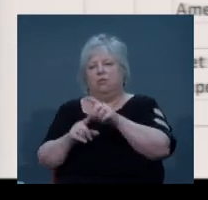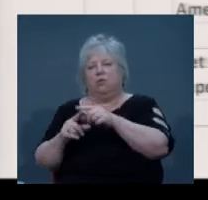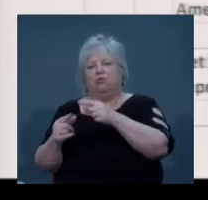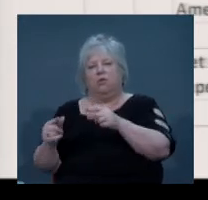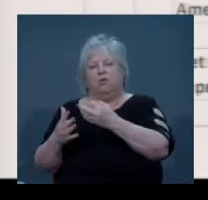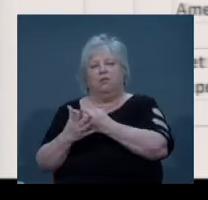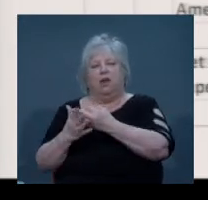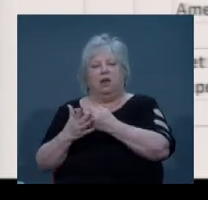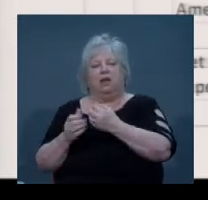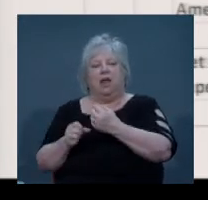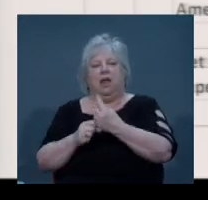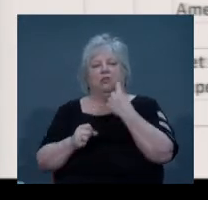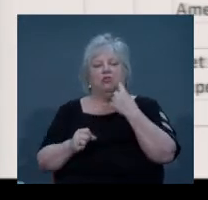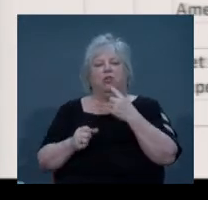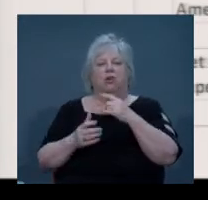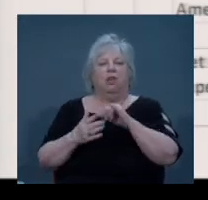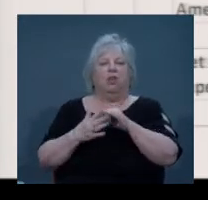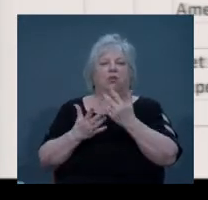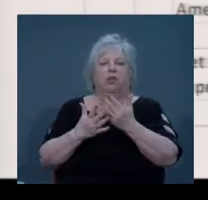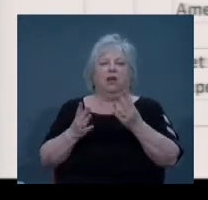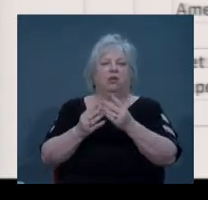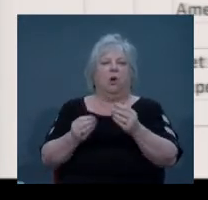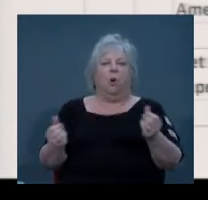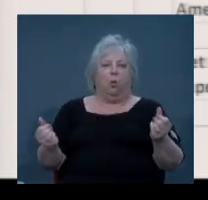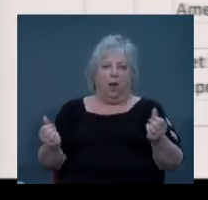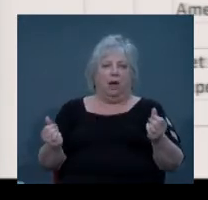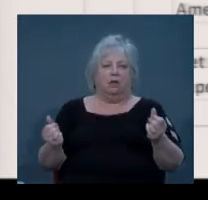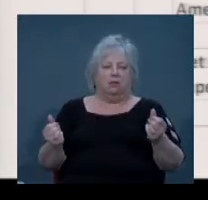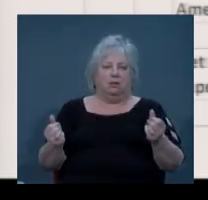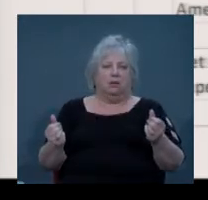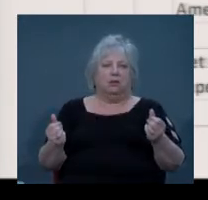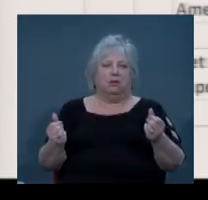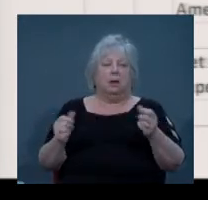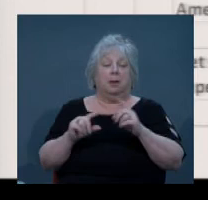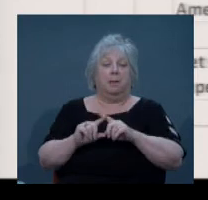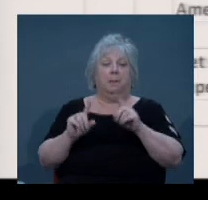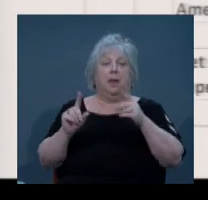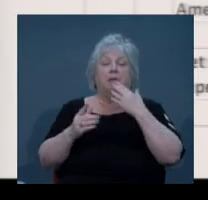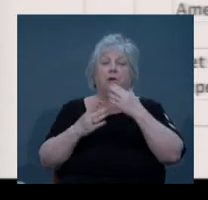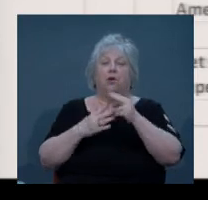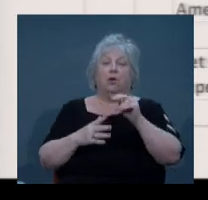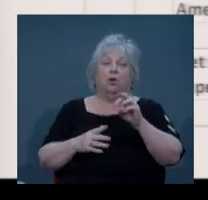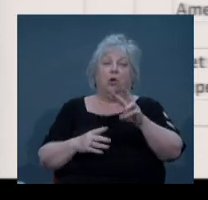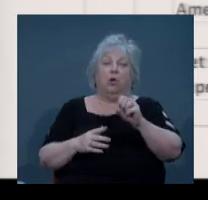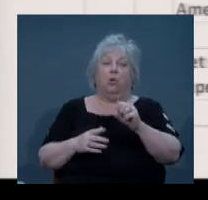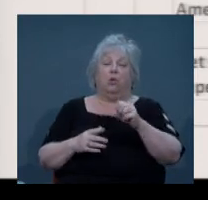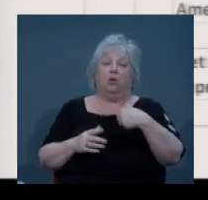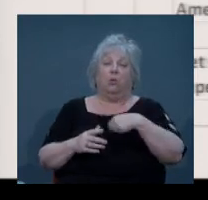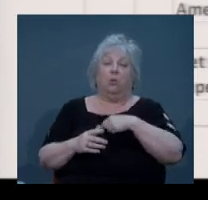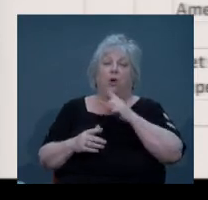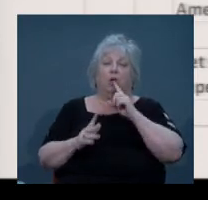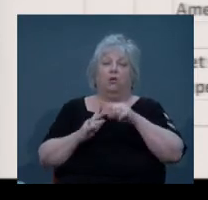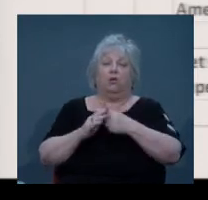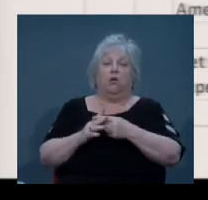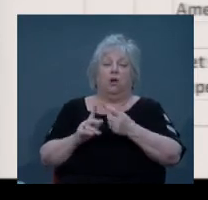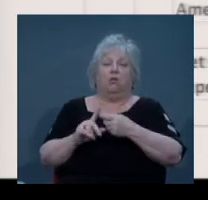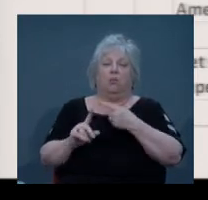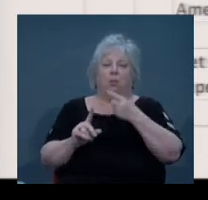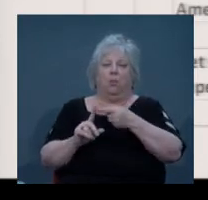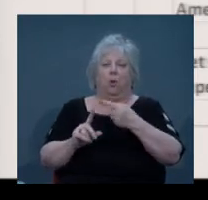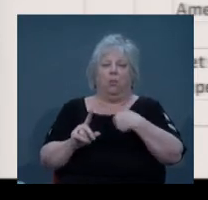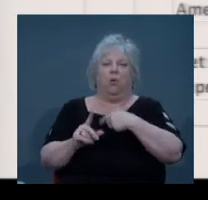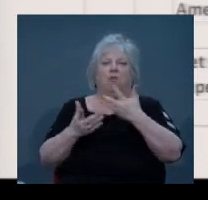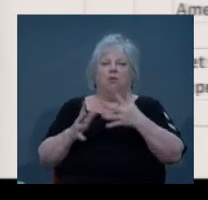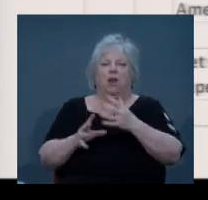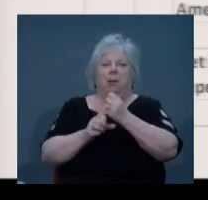of accumulated fund balance, those things go away. So, but the good news is we're starting from a point, we've already made